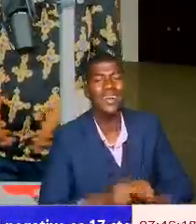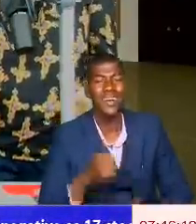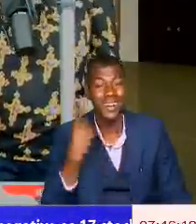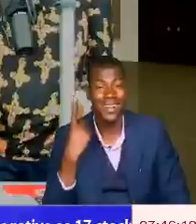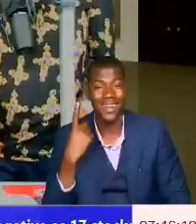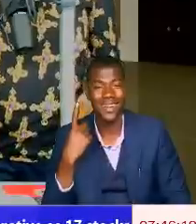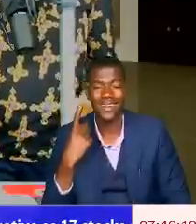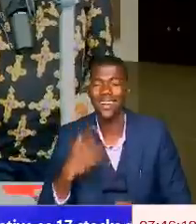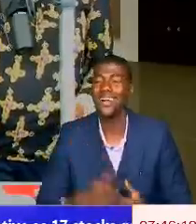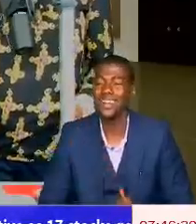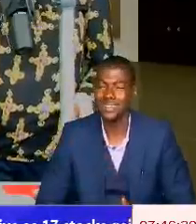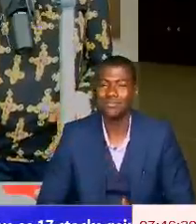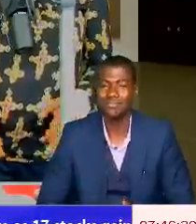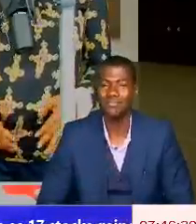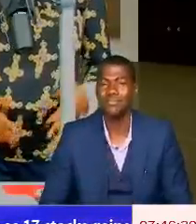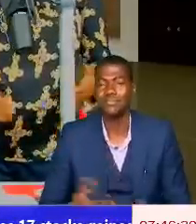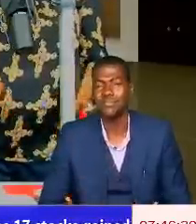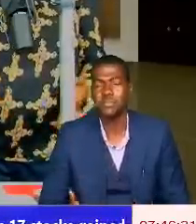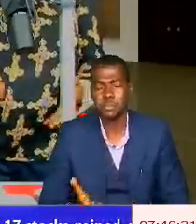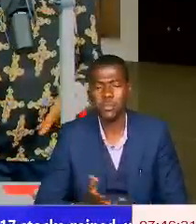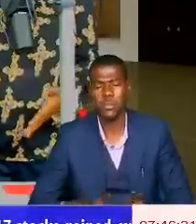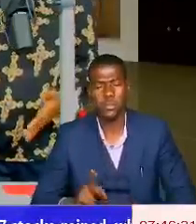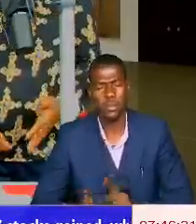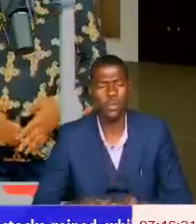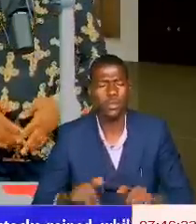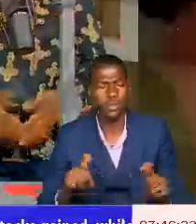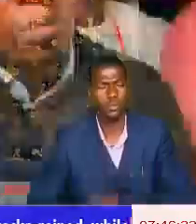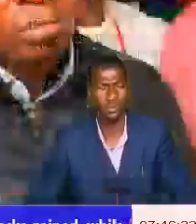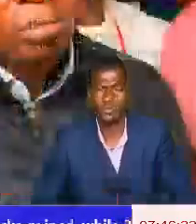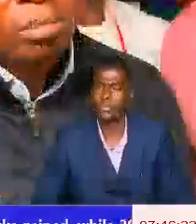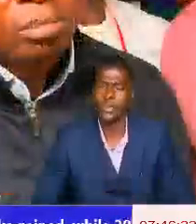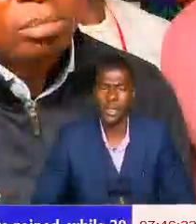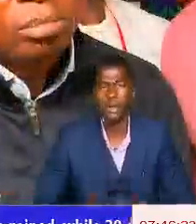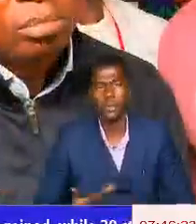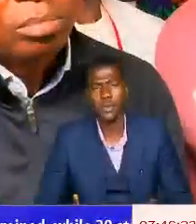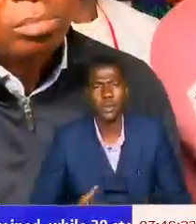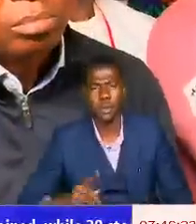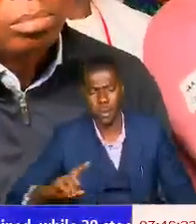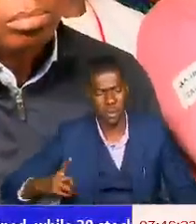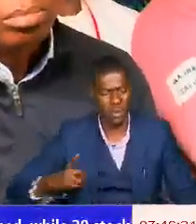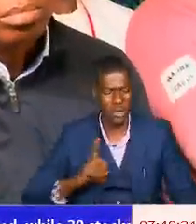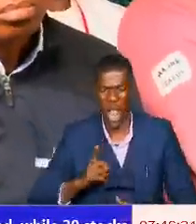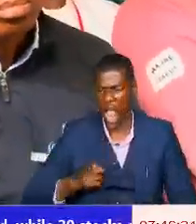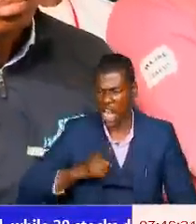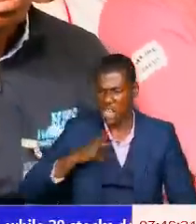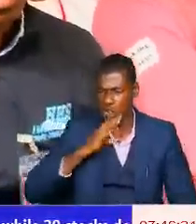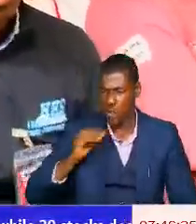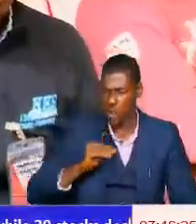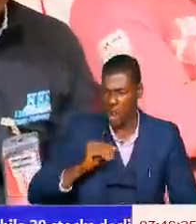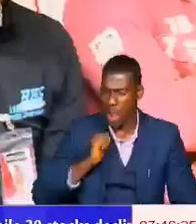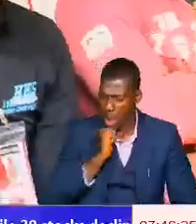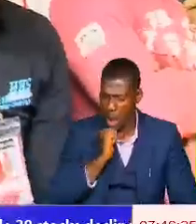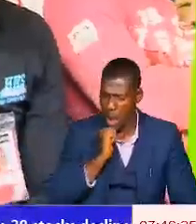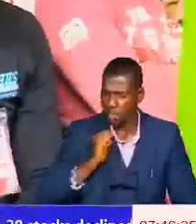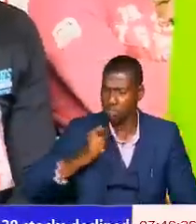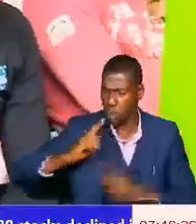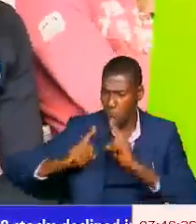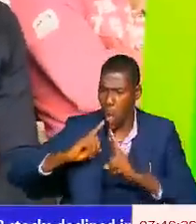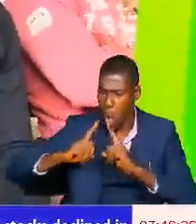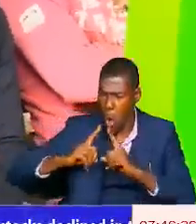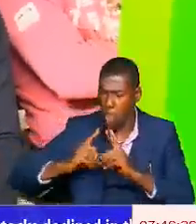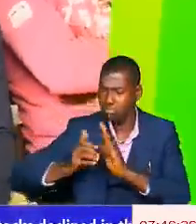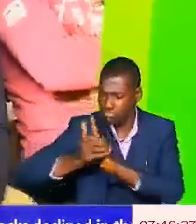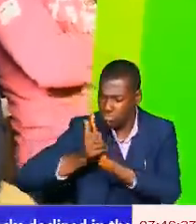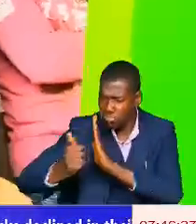means anybody if you call here can't talk. Oh. So now like that, if you know, as we know give them money, but as they live your life, people will get encouragement